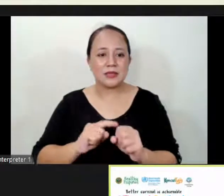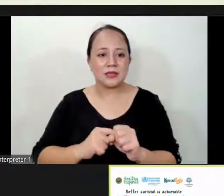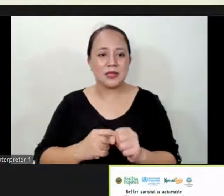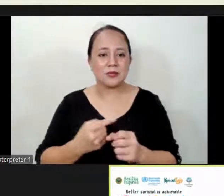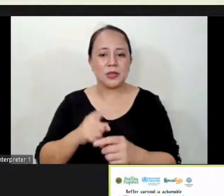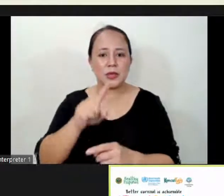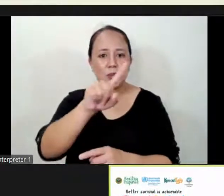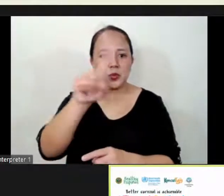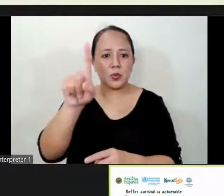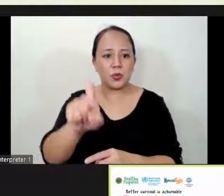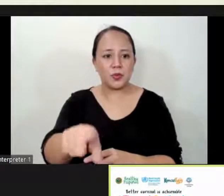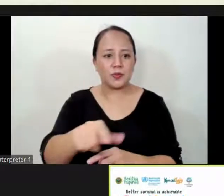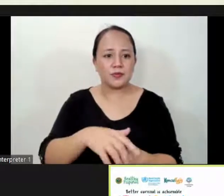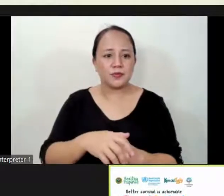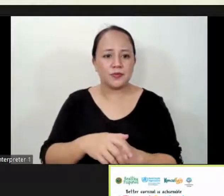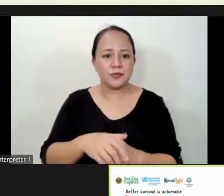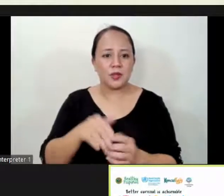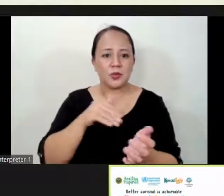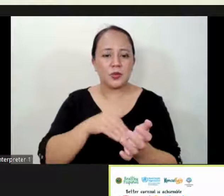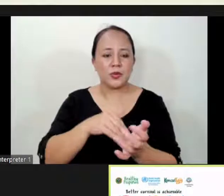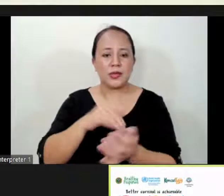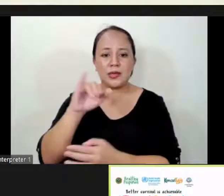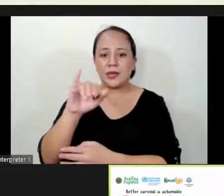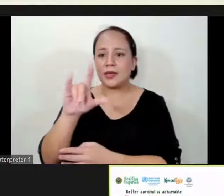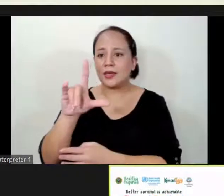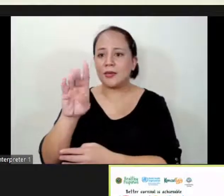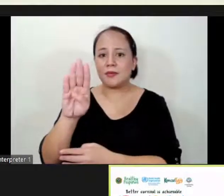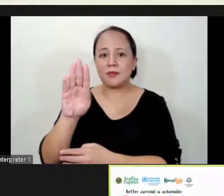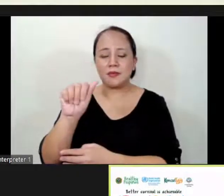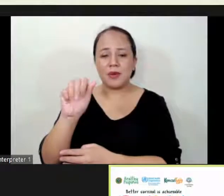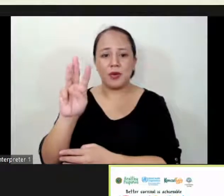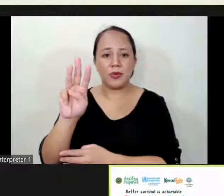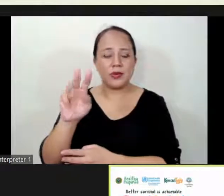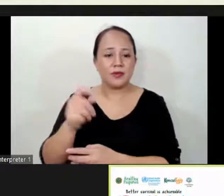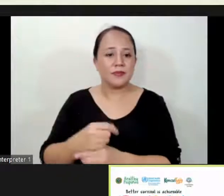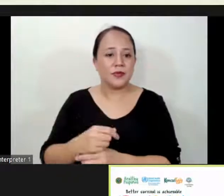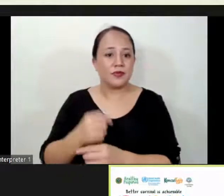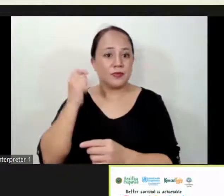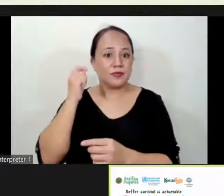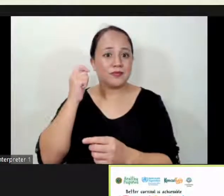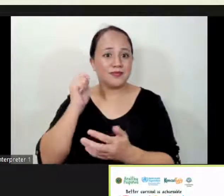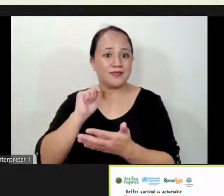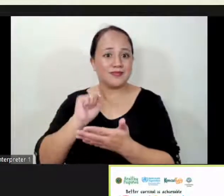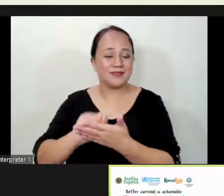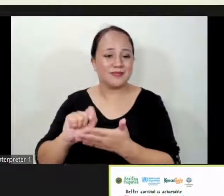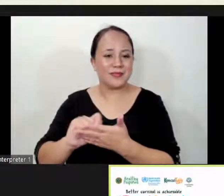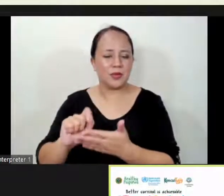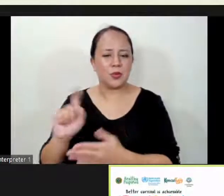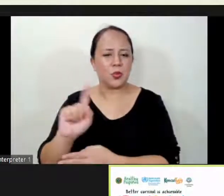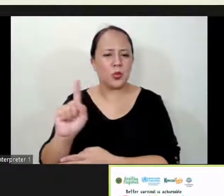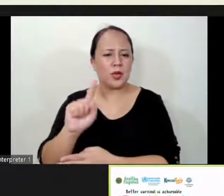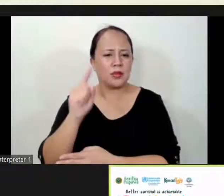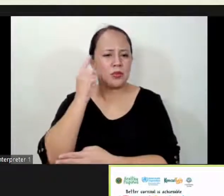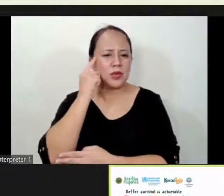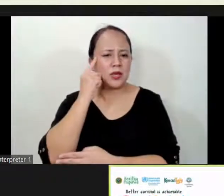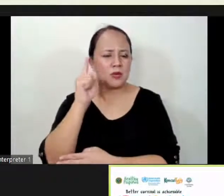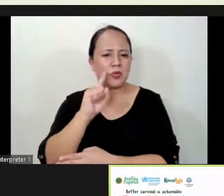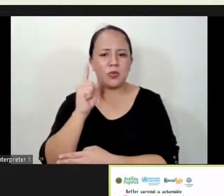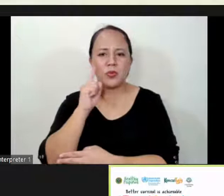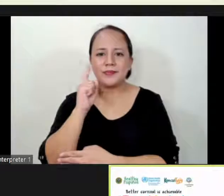by asking Dr. Ilbawi from the Secretariat. What do you think, Dr.